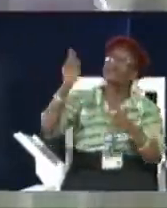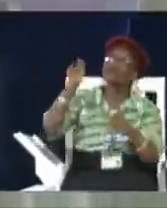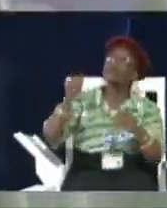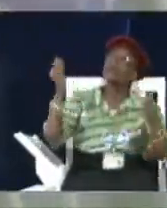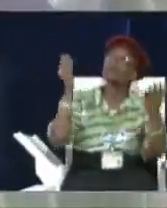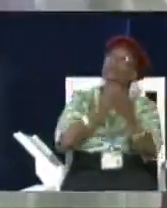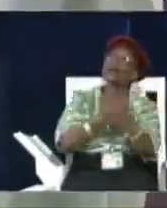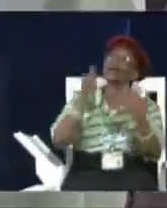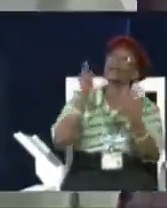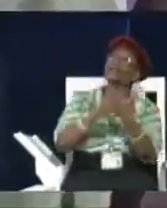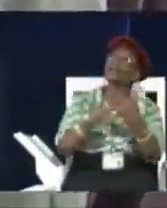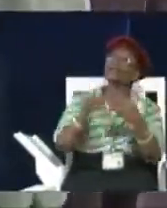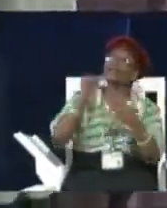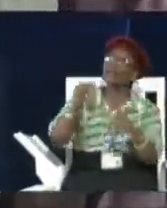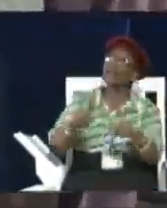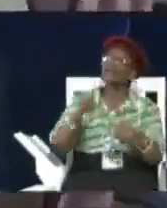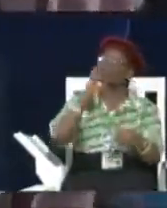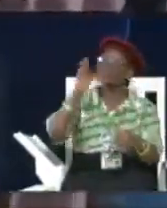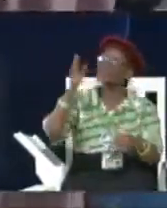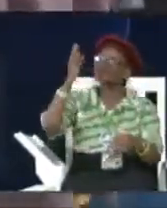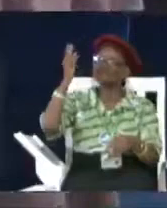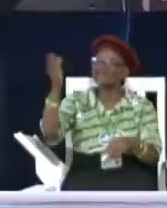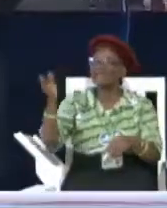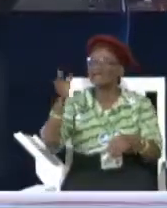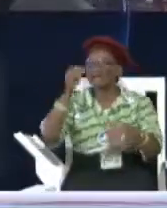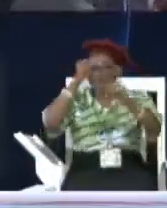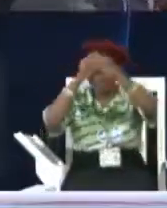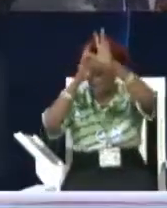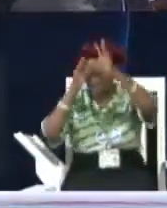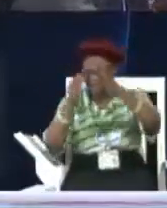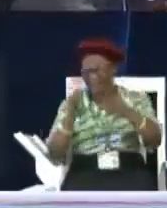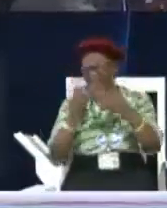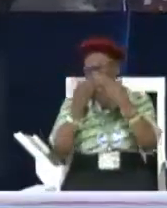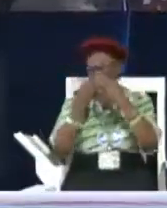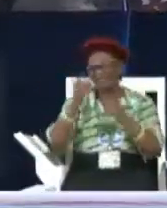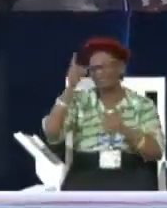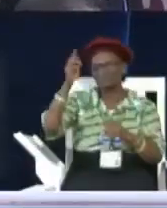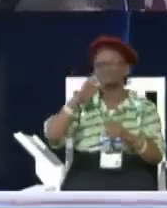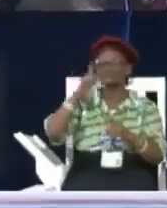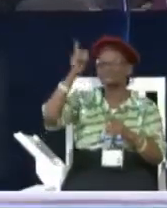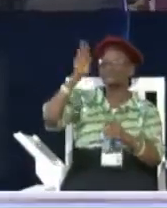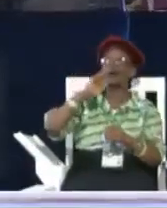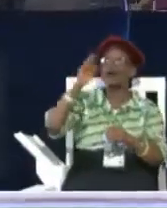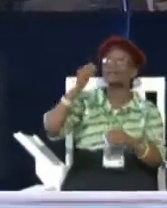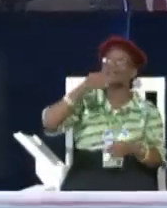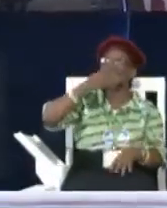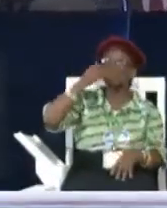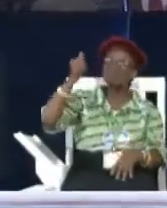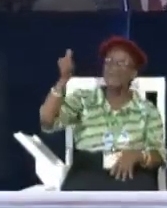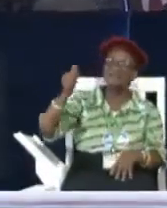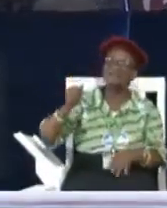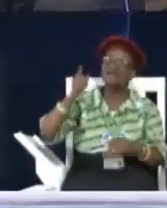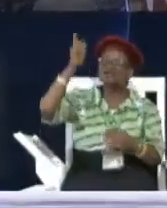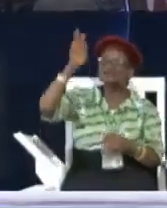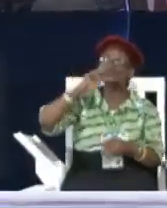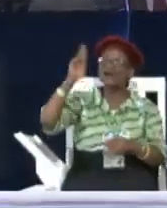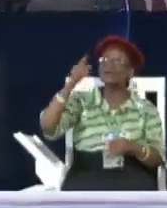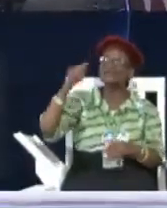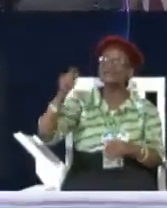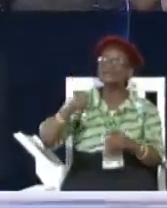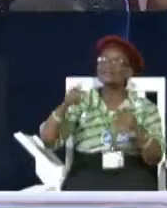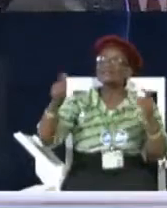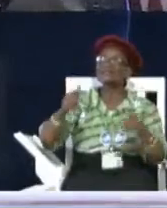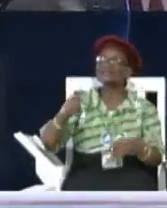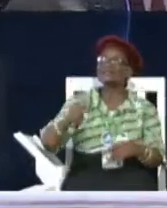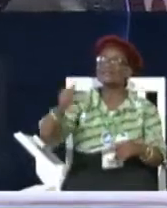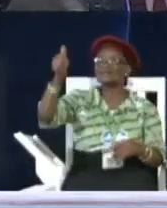There's no Father like you, my Father. You are the best. You are the greatest.